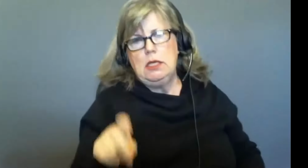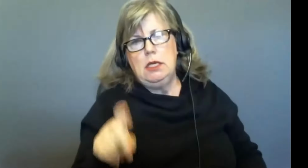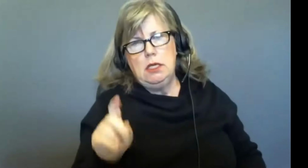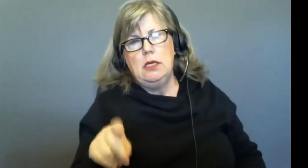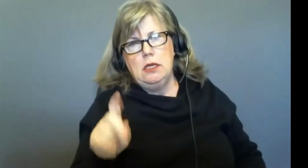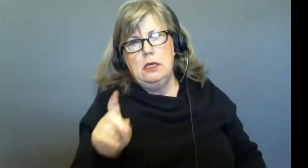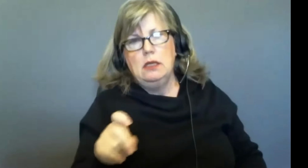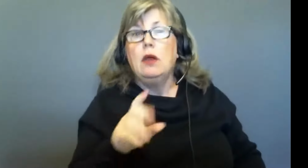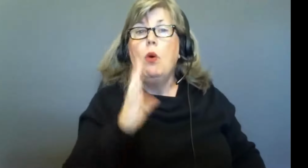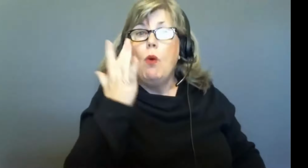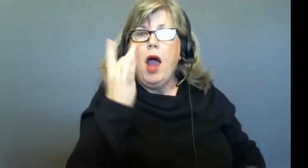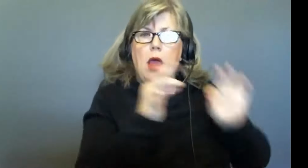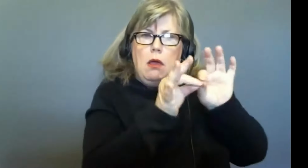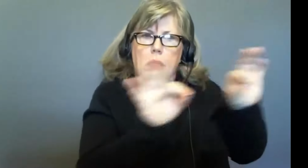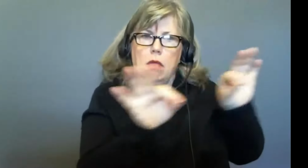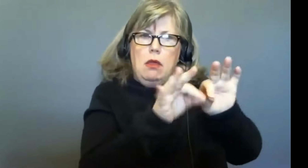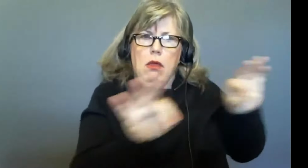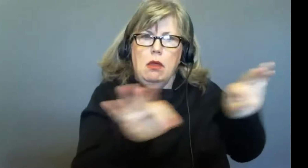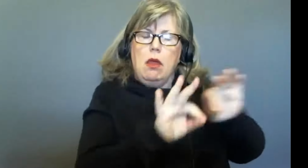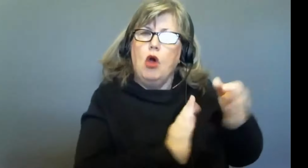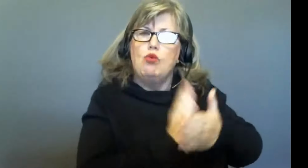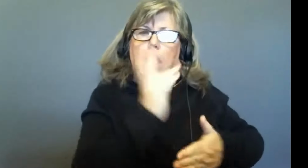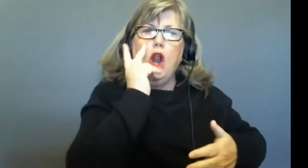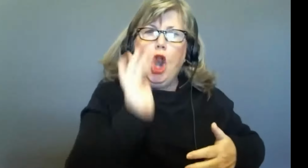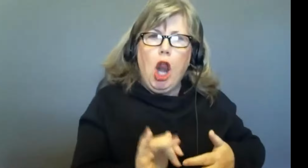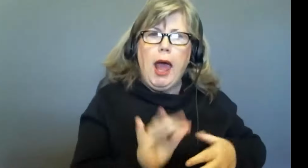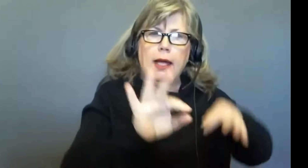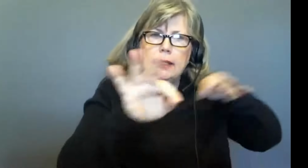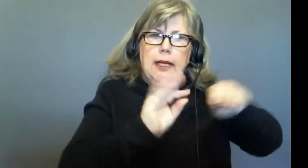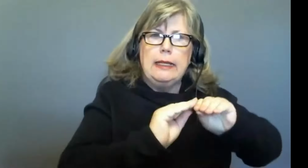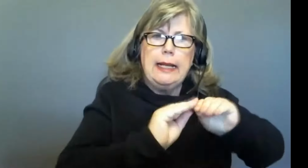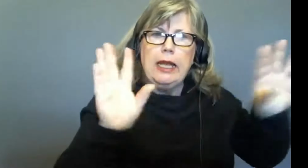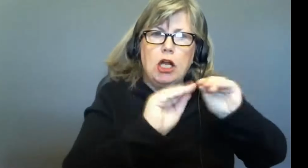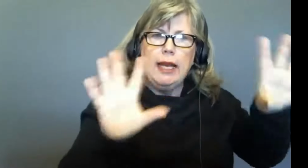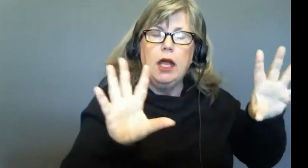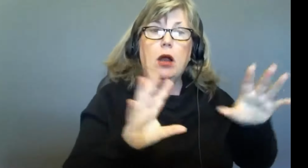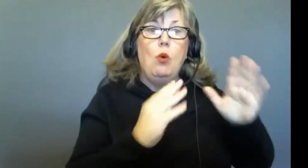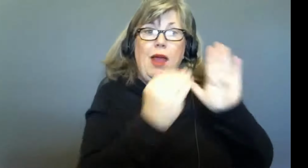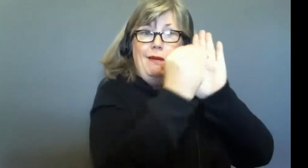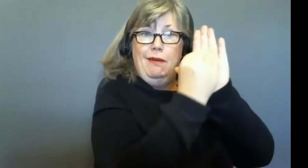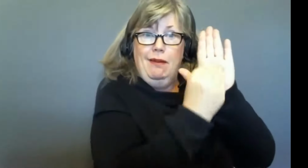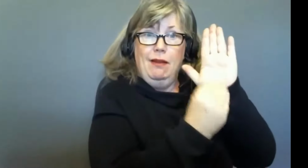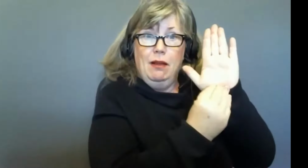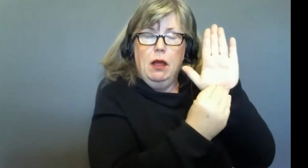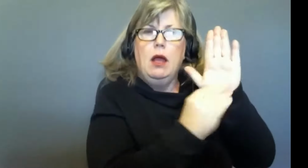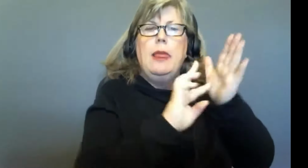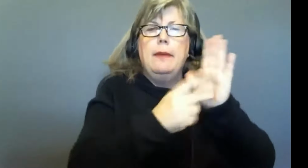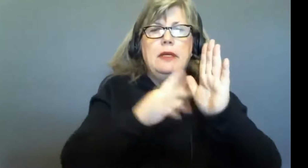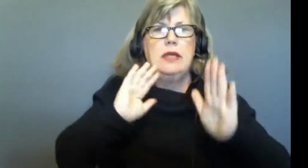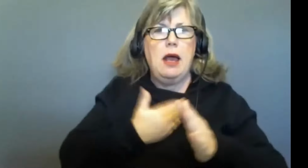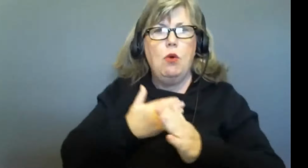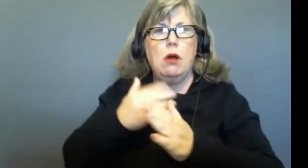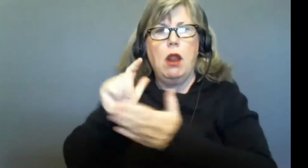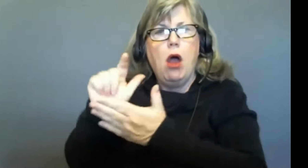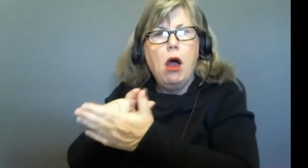defined, and rights are defined and clarified, we can start enhancing, updating the legislation and policy needed